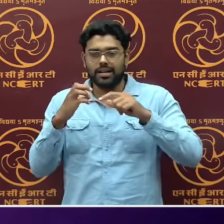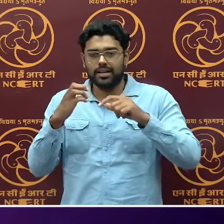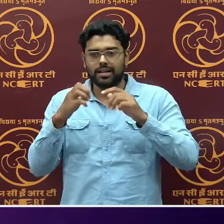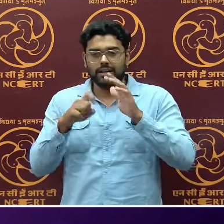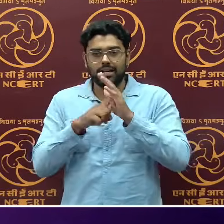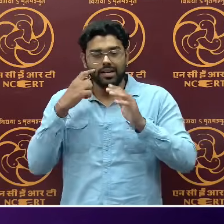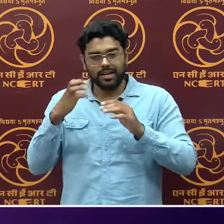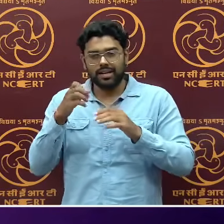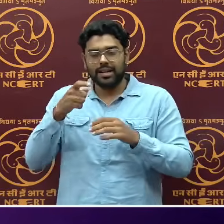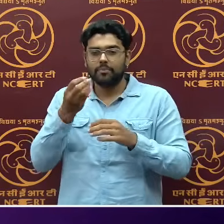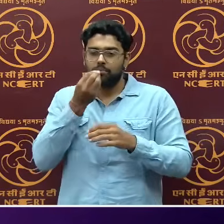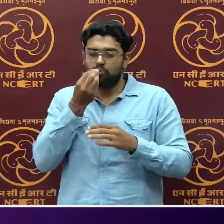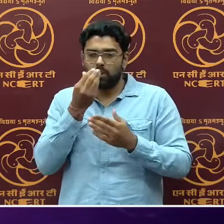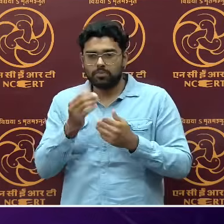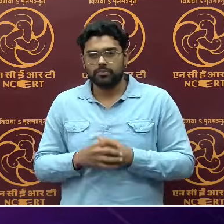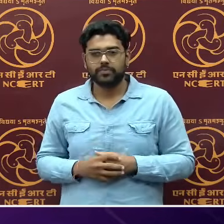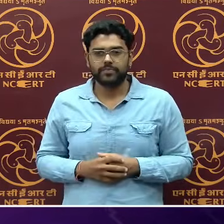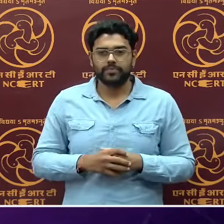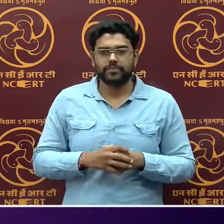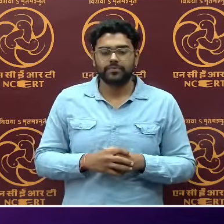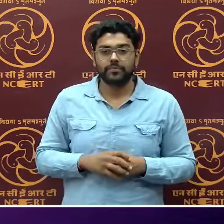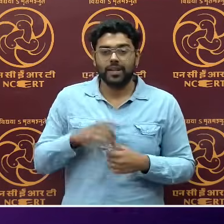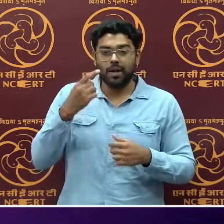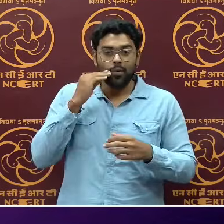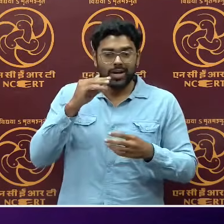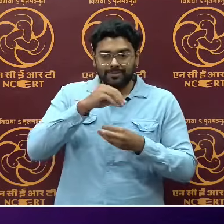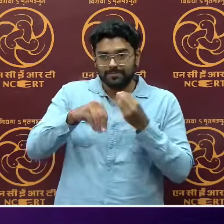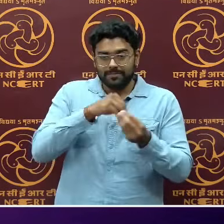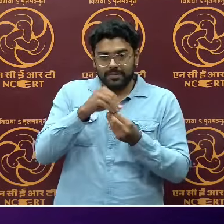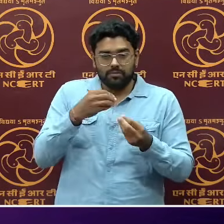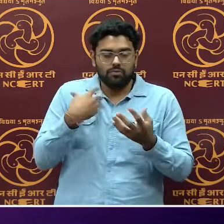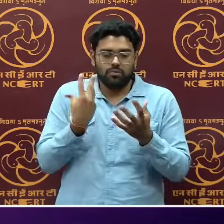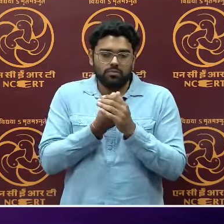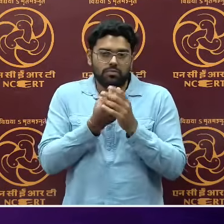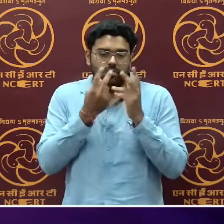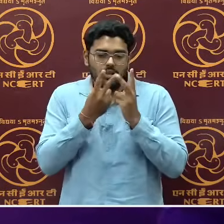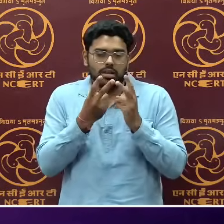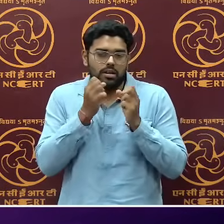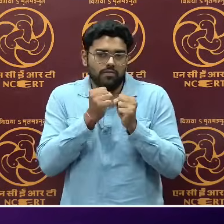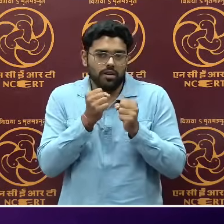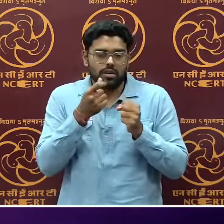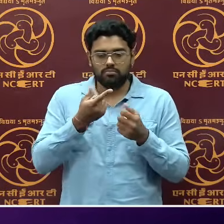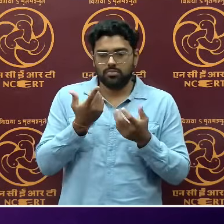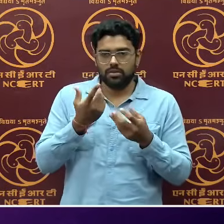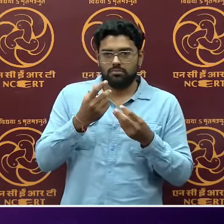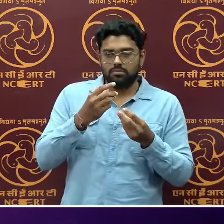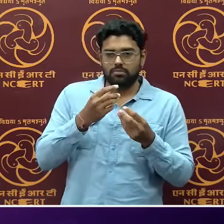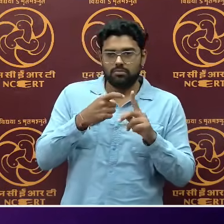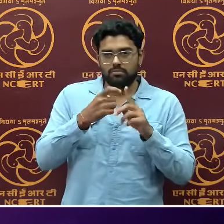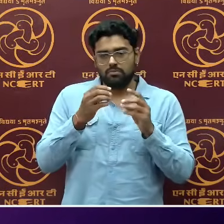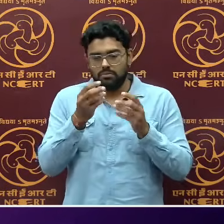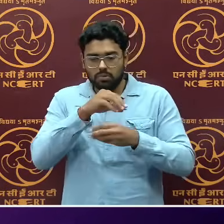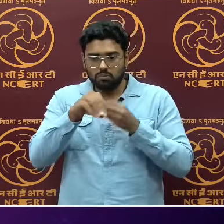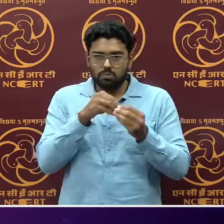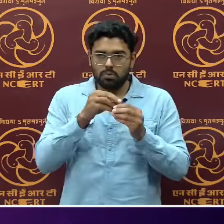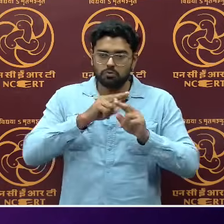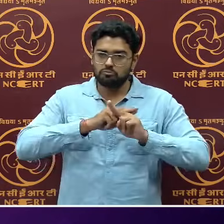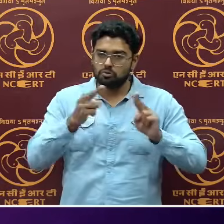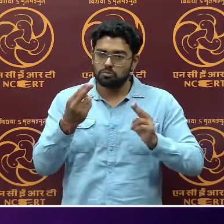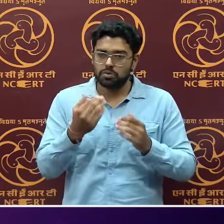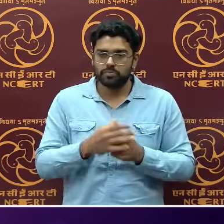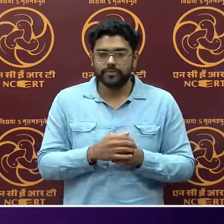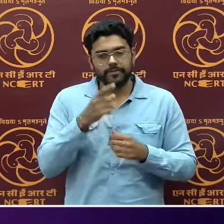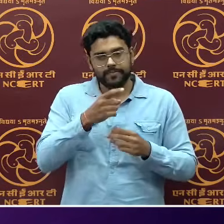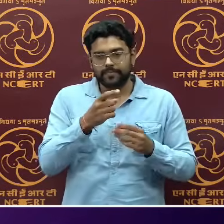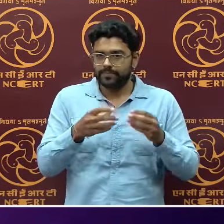acid, right? So when they are dissolved, we are not able to tell where is baking soda and where is tartaric acid. So